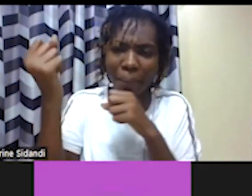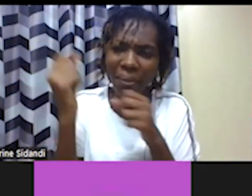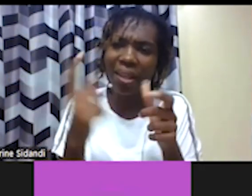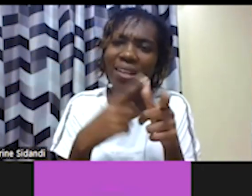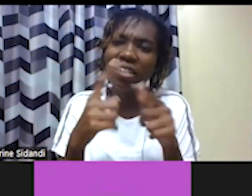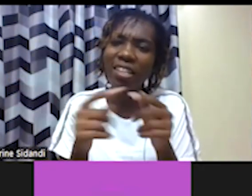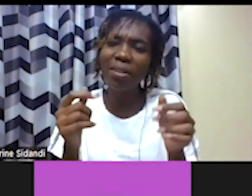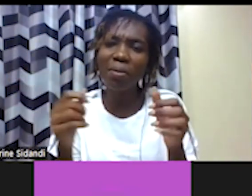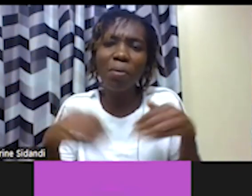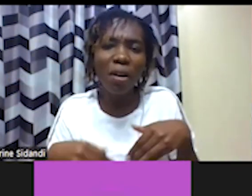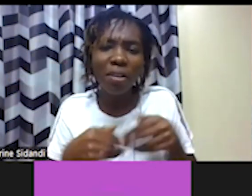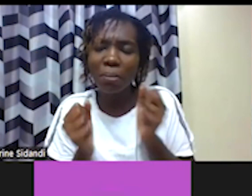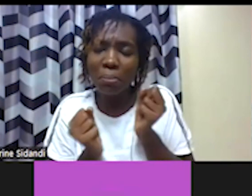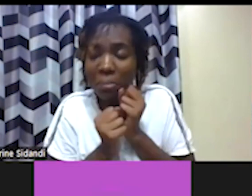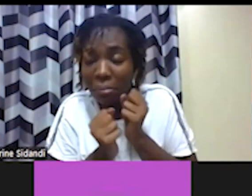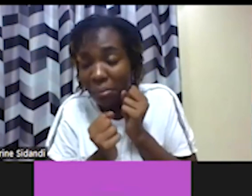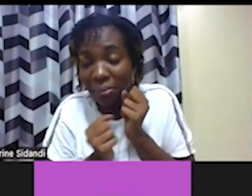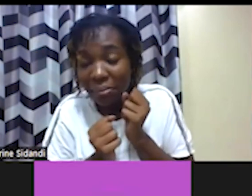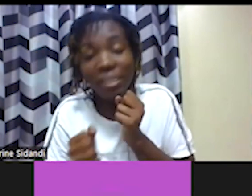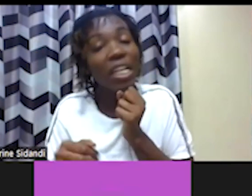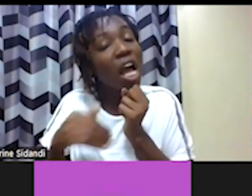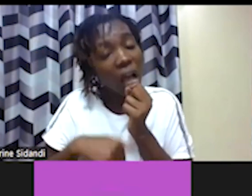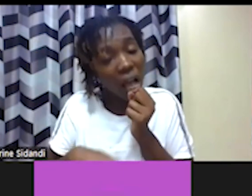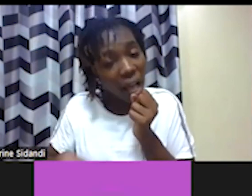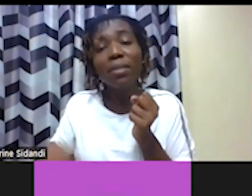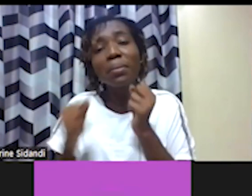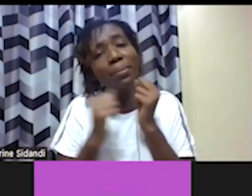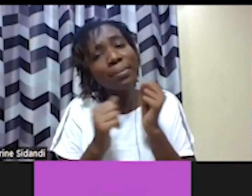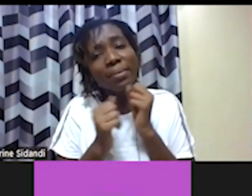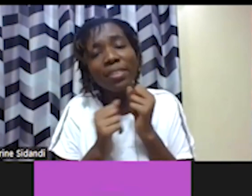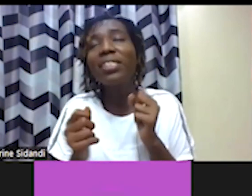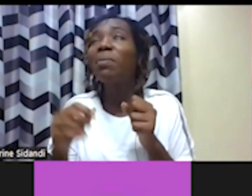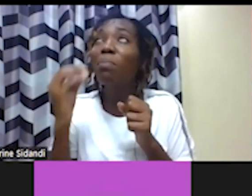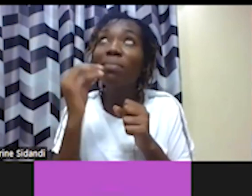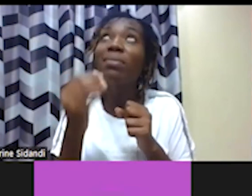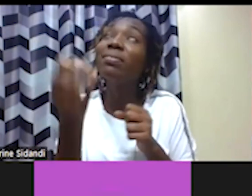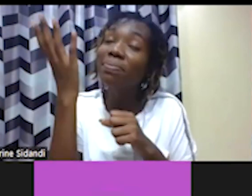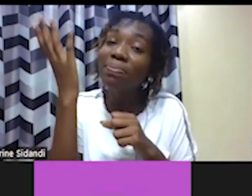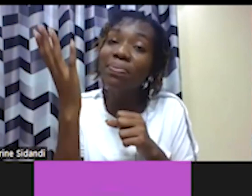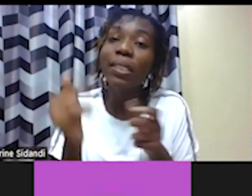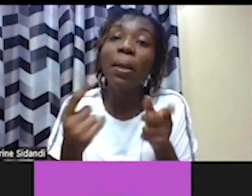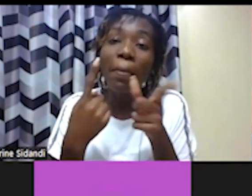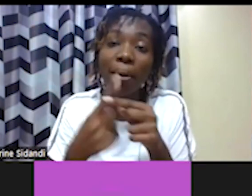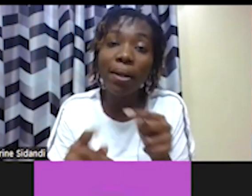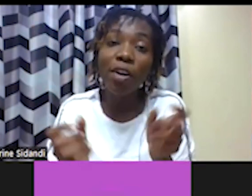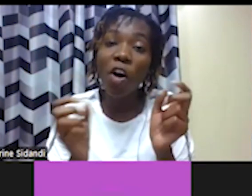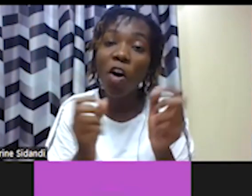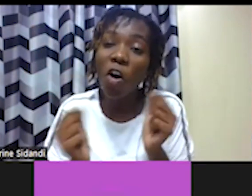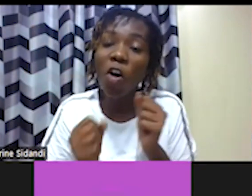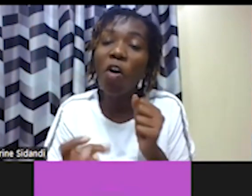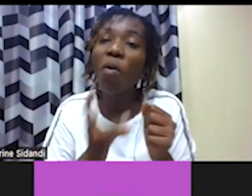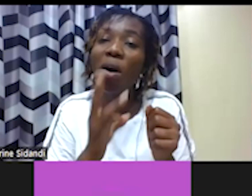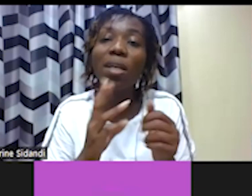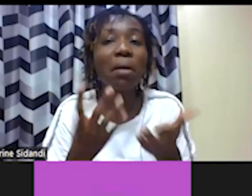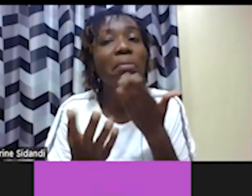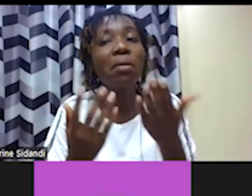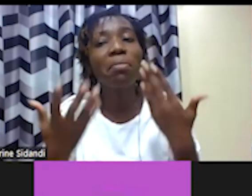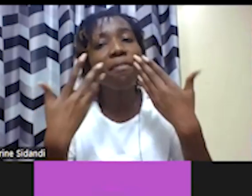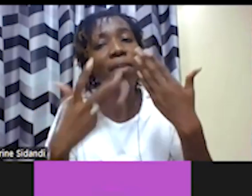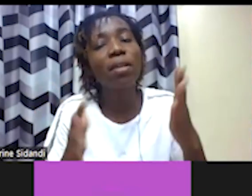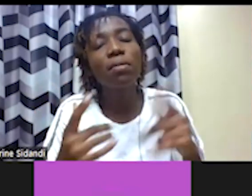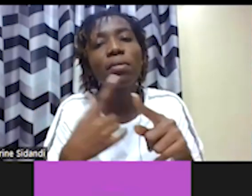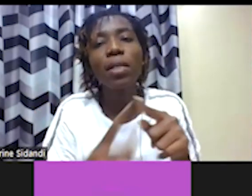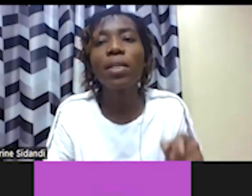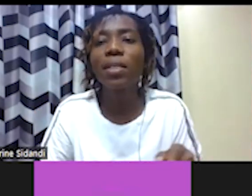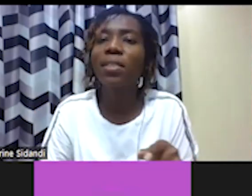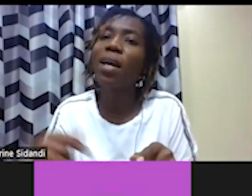just sat over there. They are hungry, ripe bananas are there. And maybe the cold water was finished, God knows, but they just knew